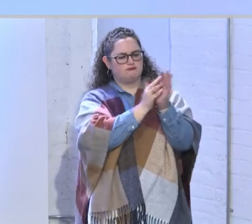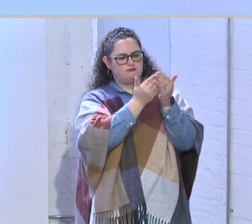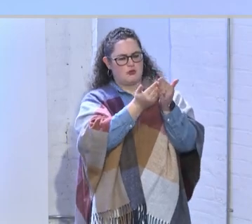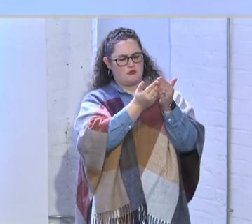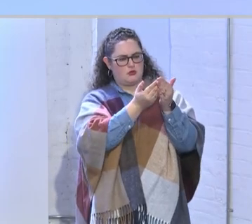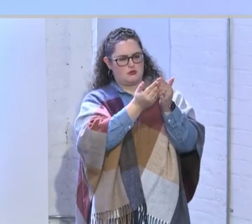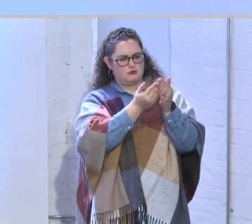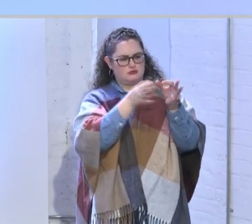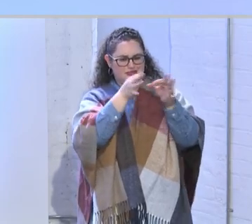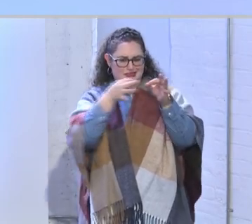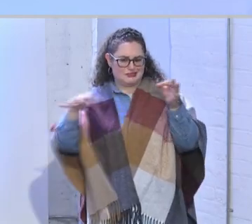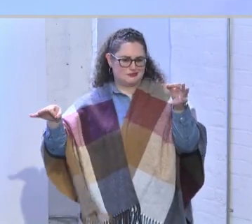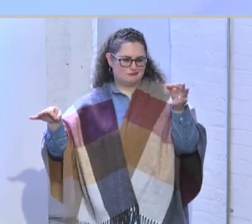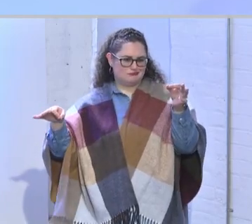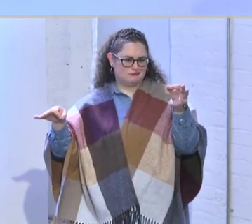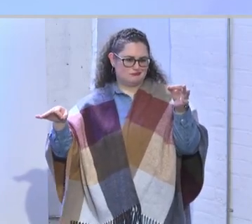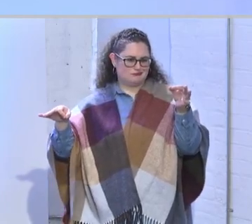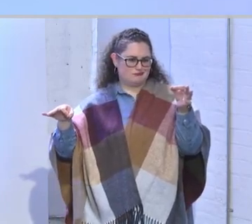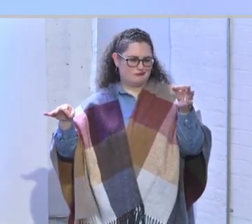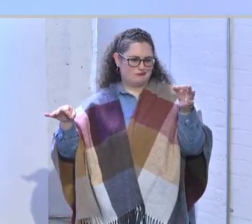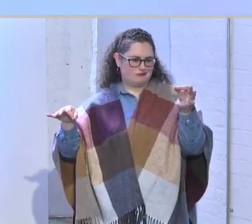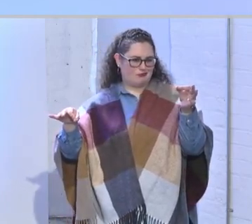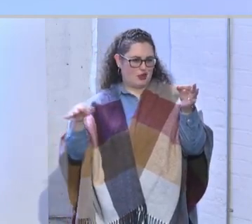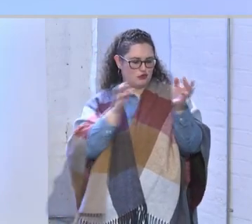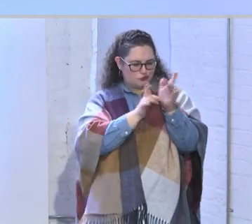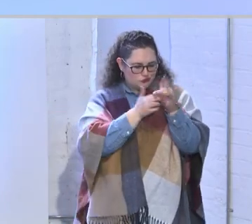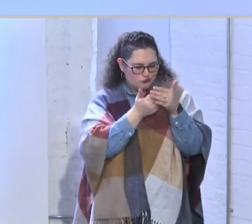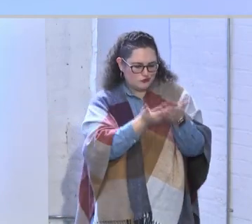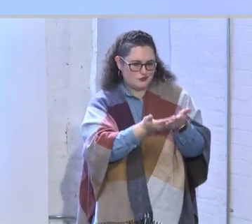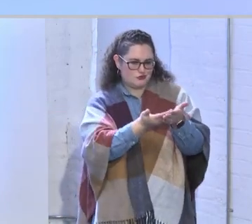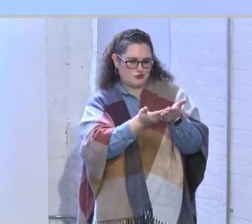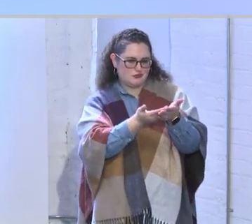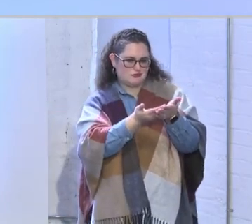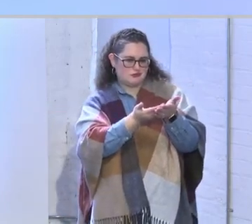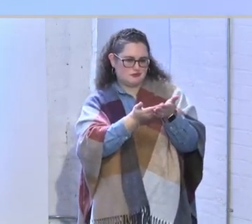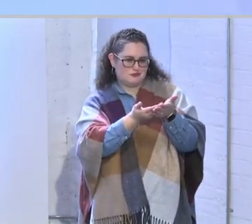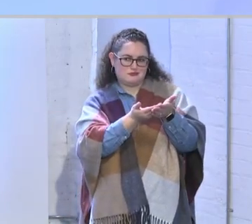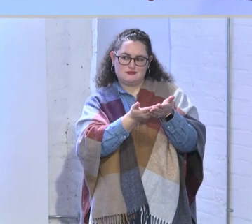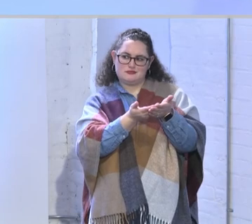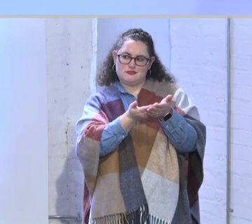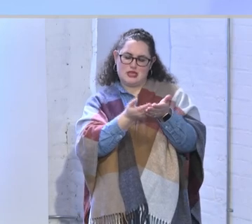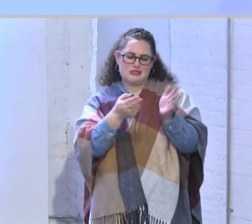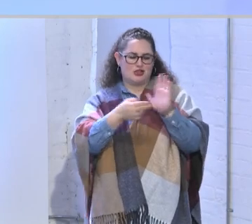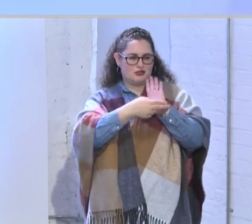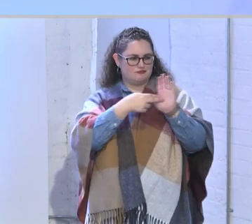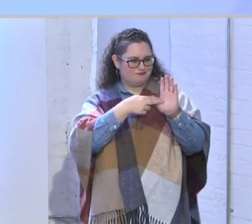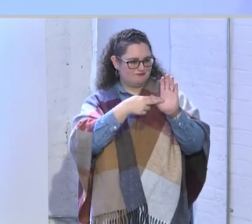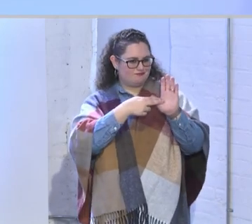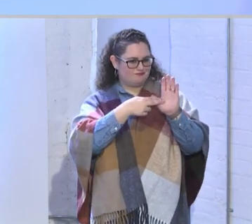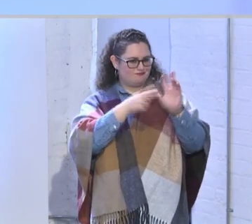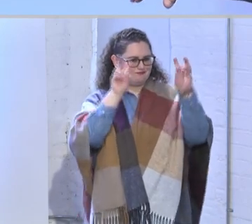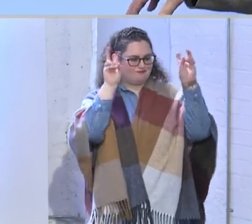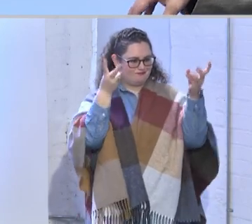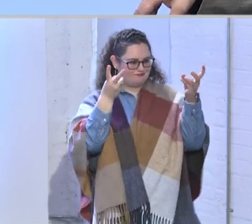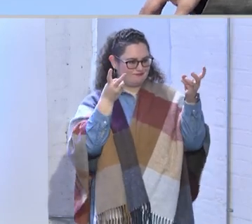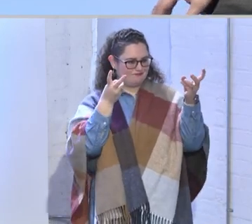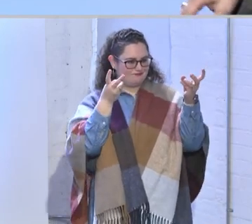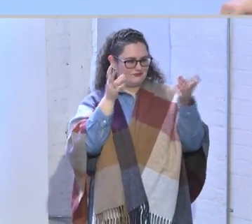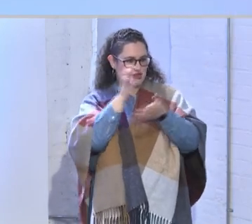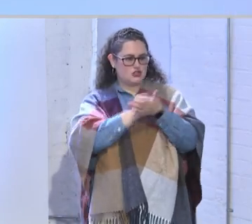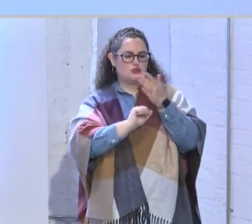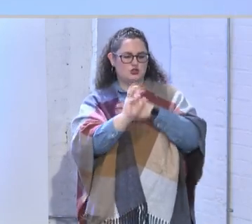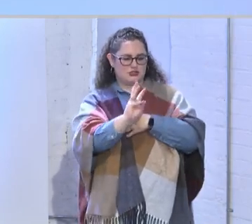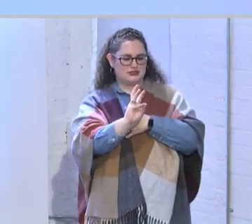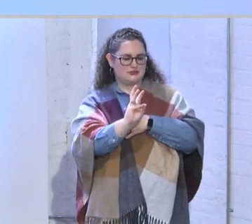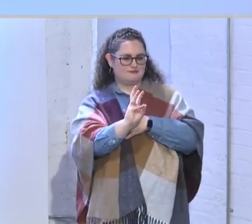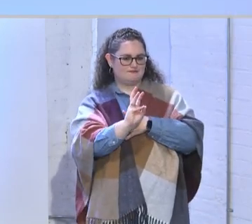if it's authentic, then there's scripture inside that. And the scripture that's inside that is our text today from Deuteronomy chapter 6.